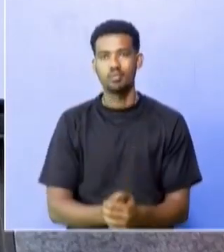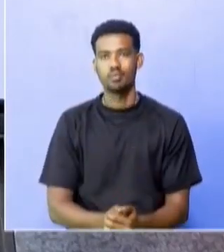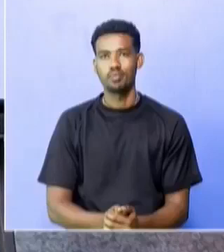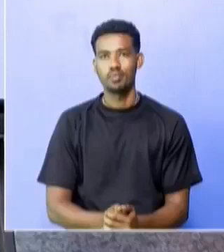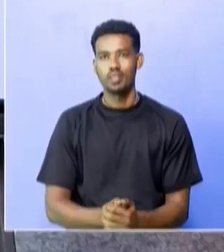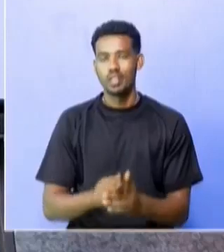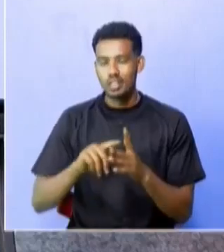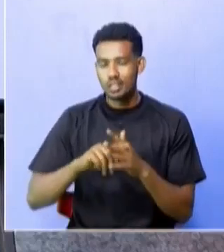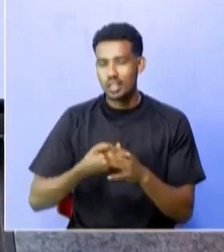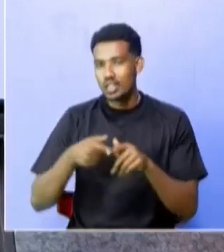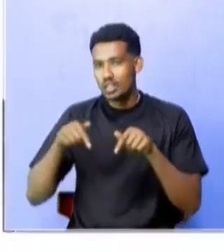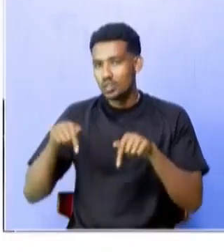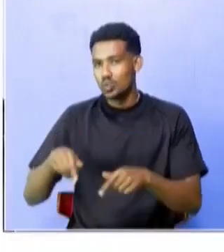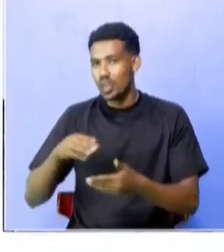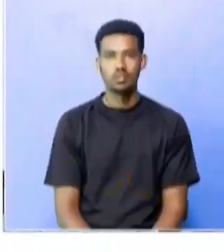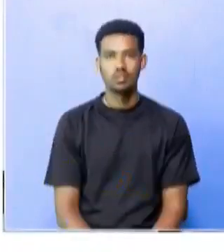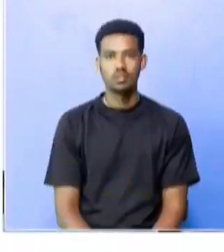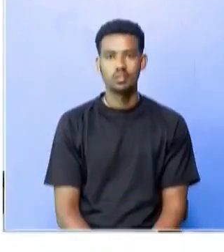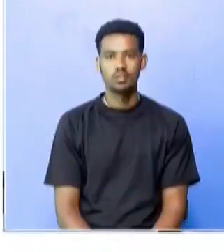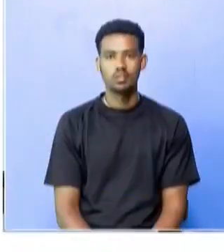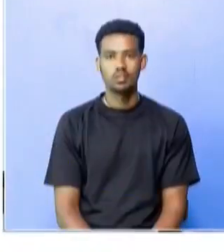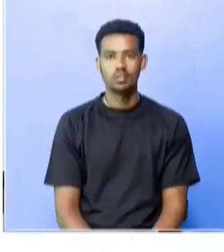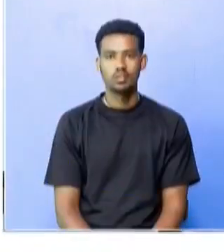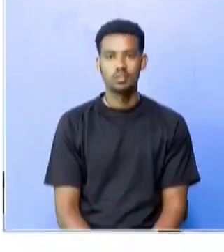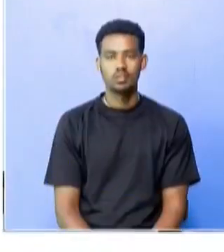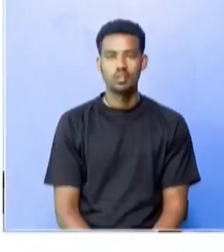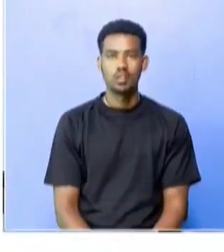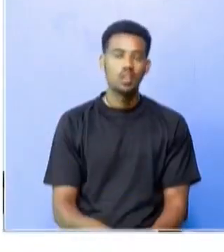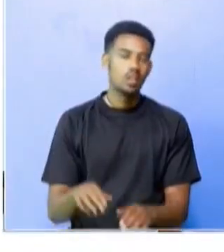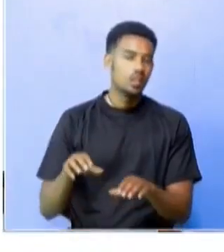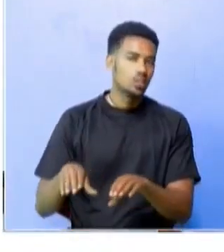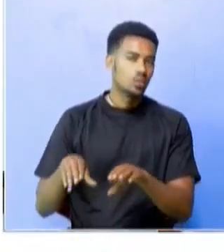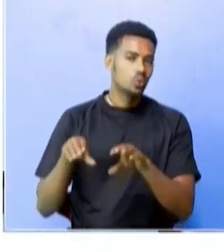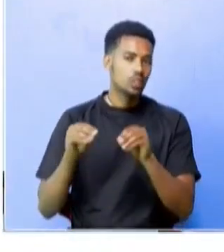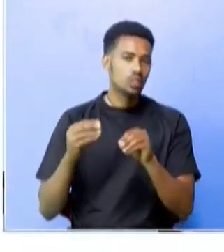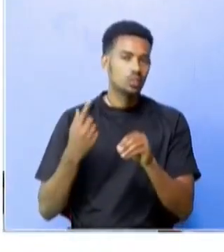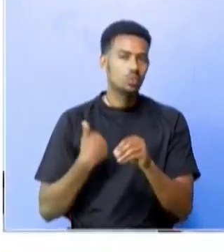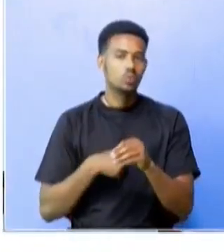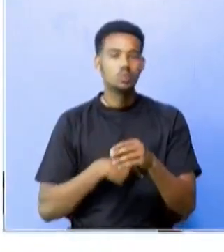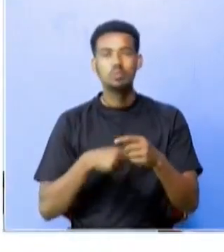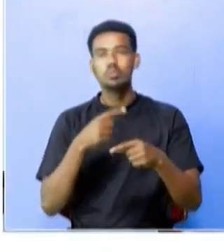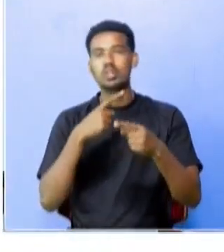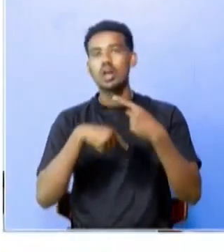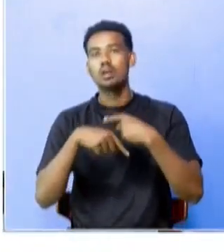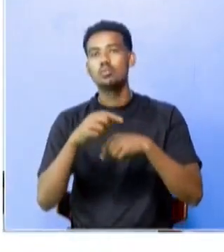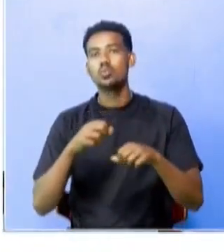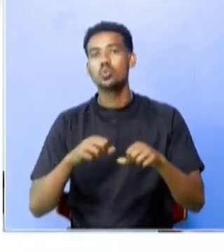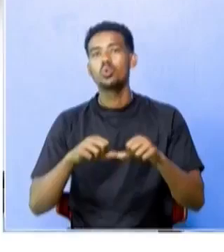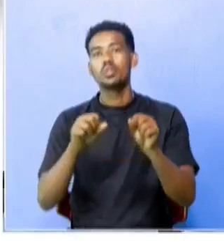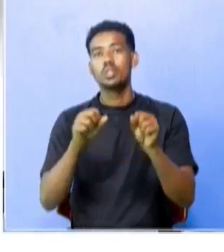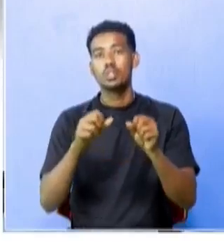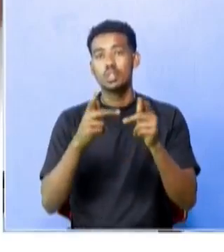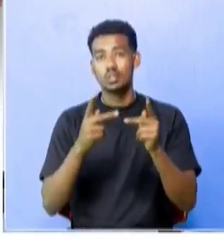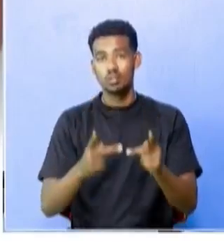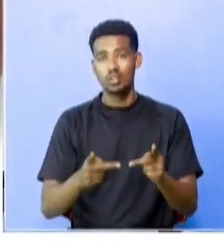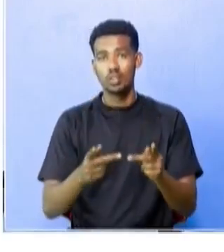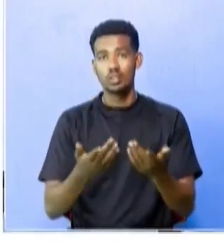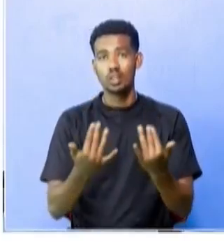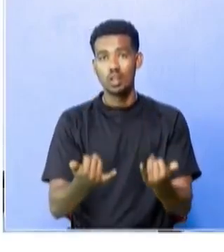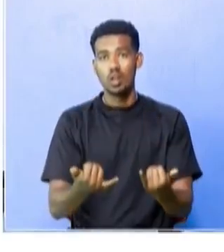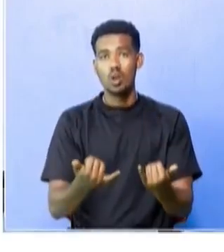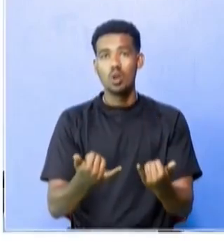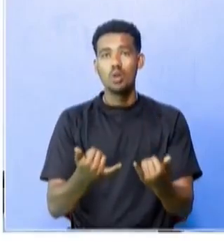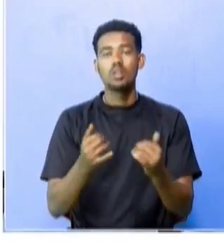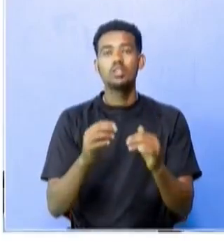us start today's lesson. Students, when we come to present continuous tense, it is a part of things